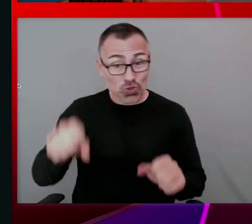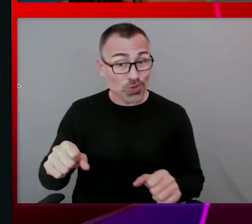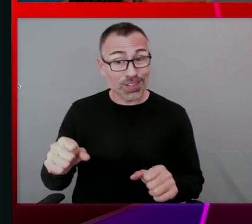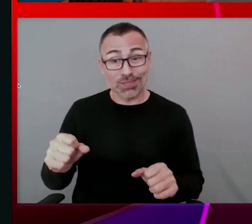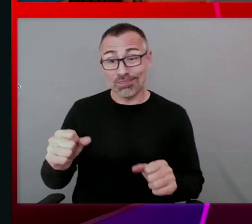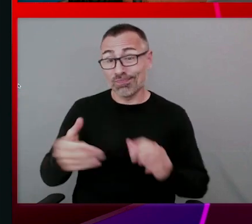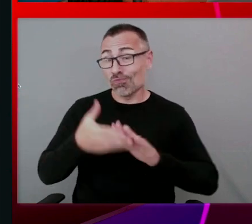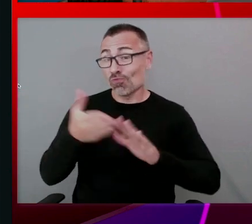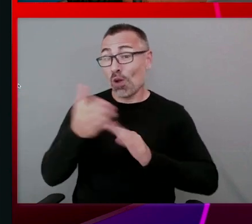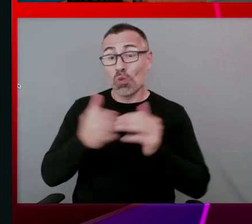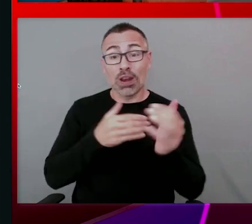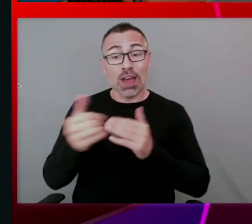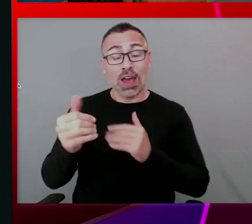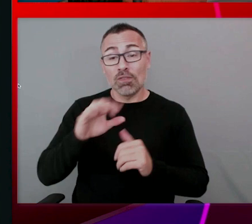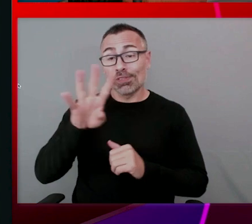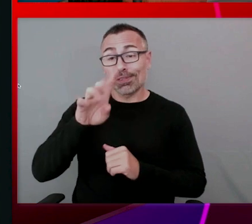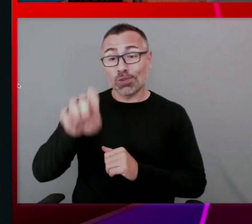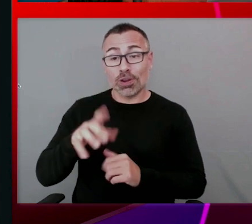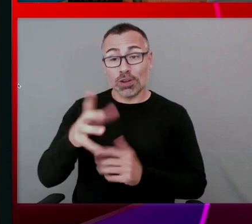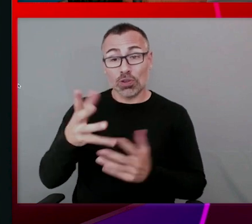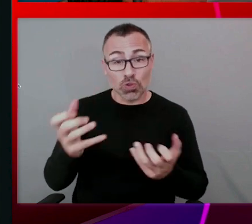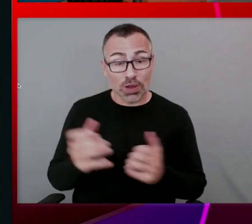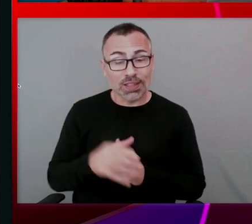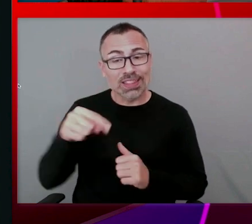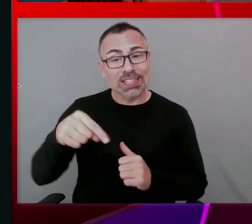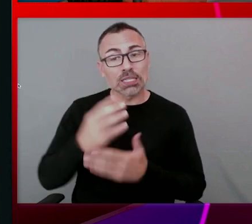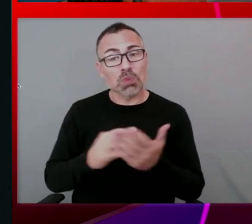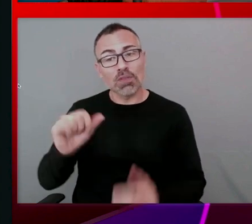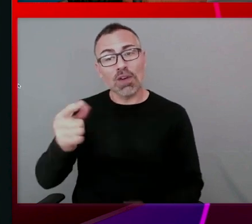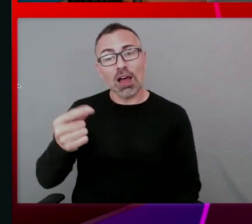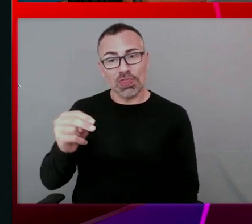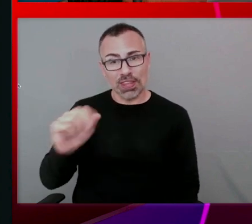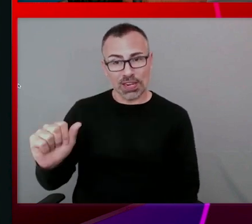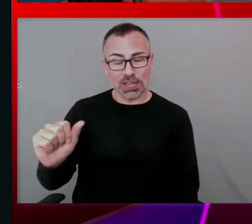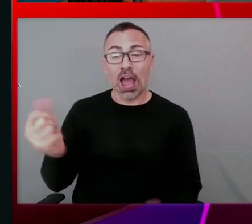run the query. So this is powered by Athena, right? Because the data is already cataloged.